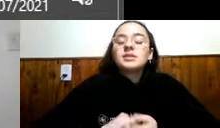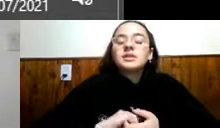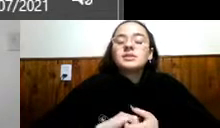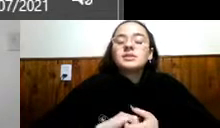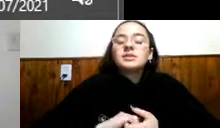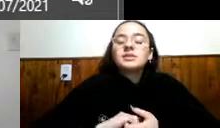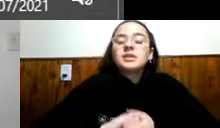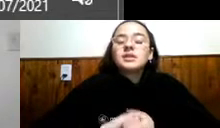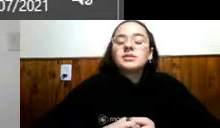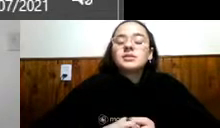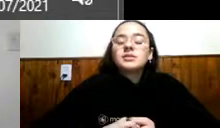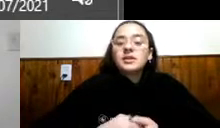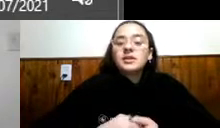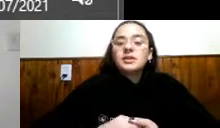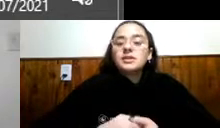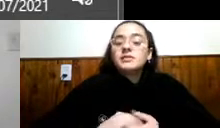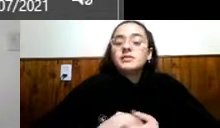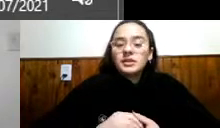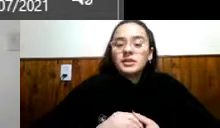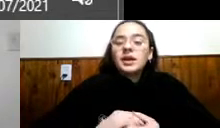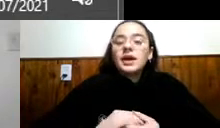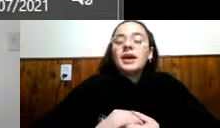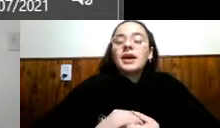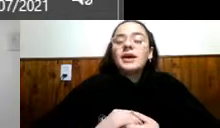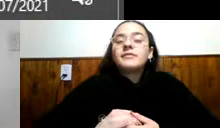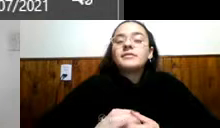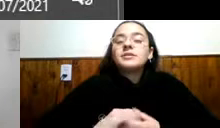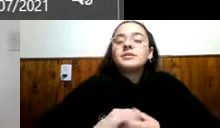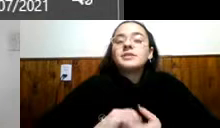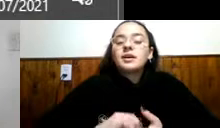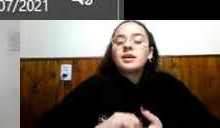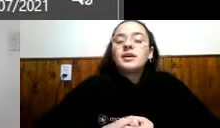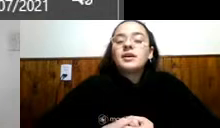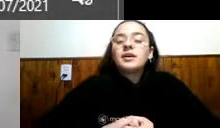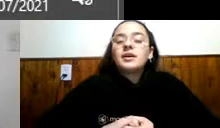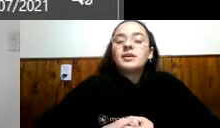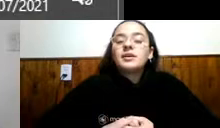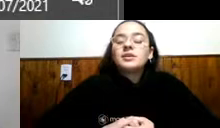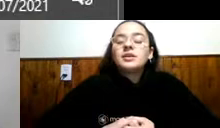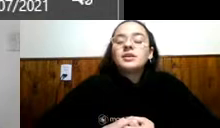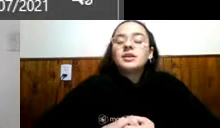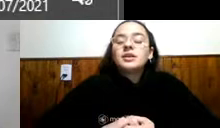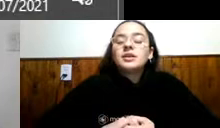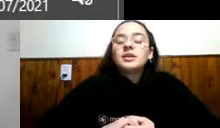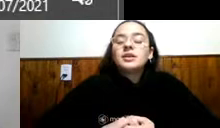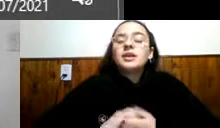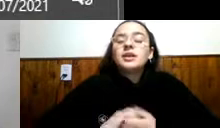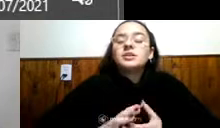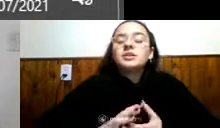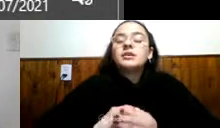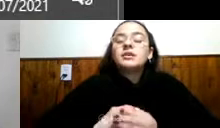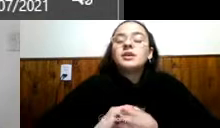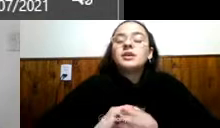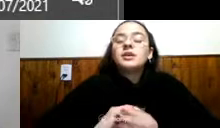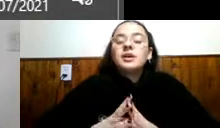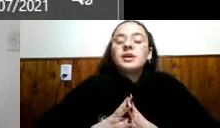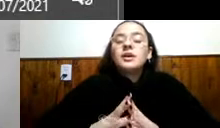since I started studying civil engineer, I have received a national scholarship that